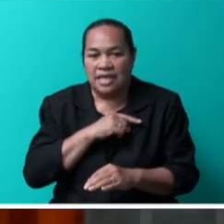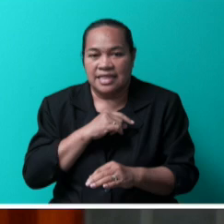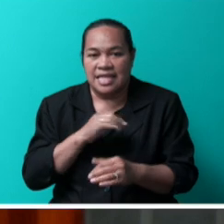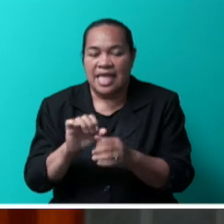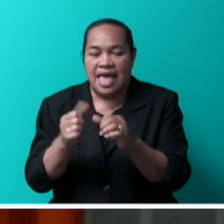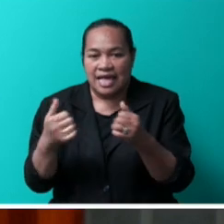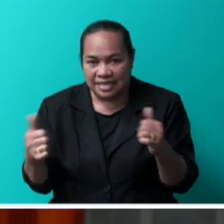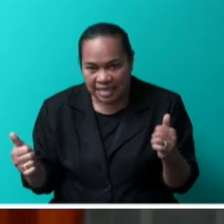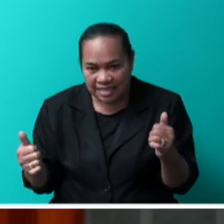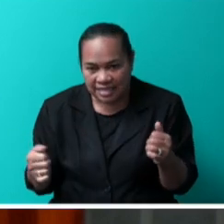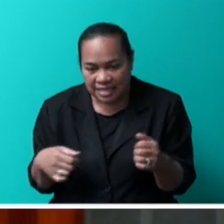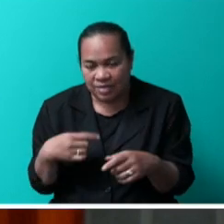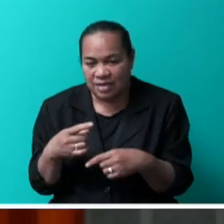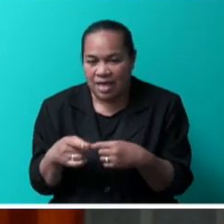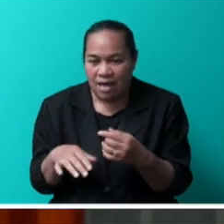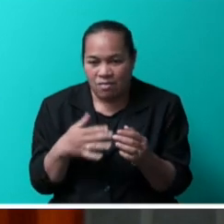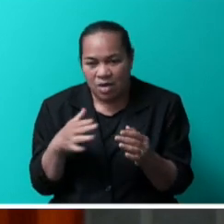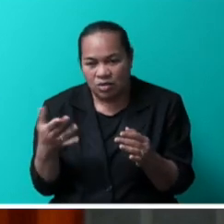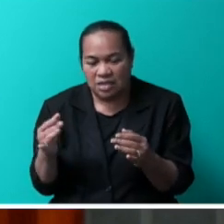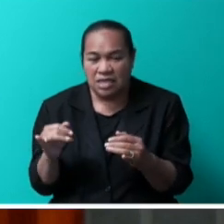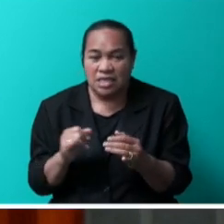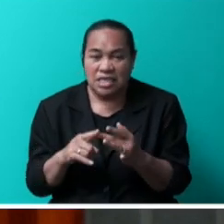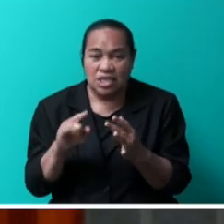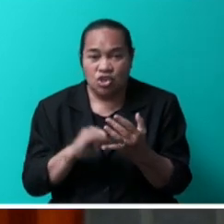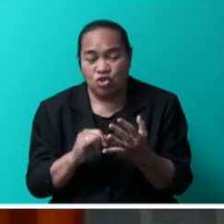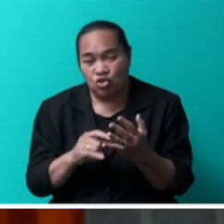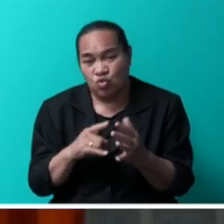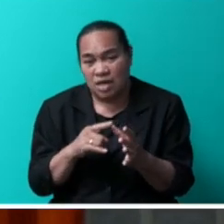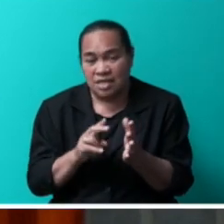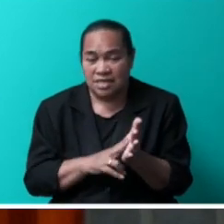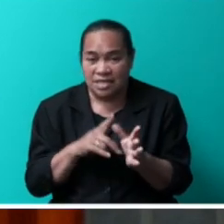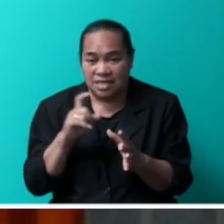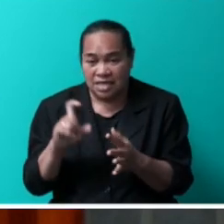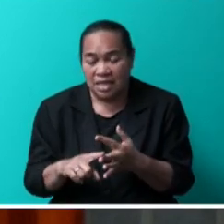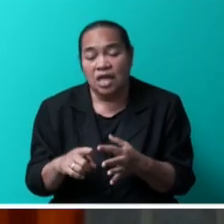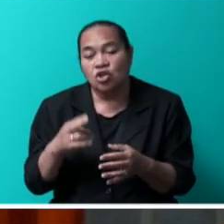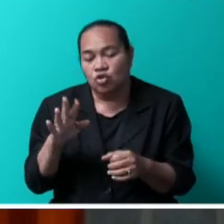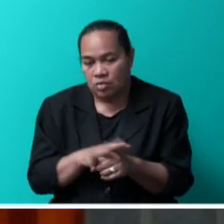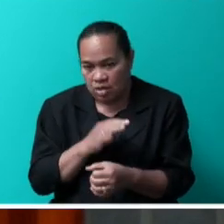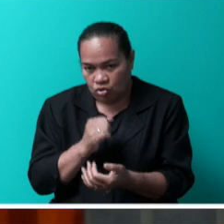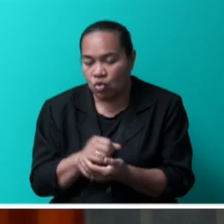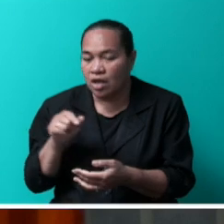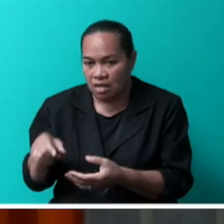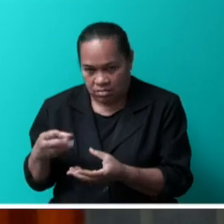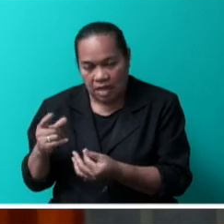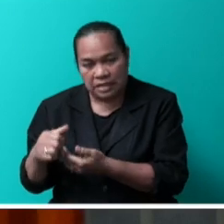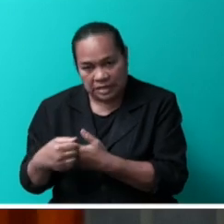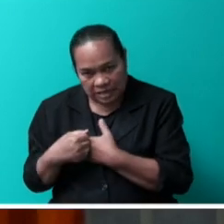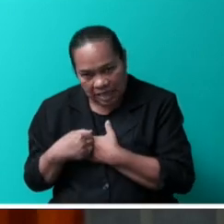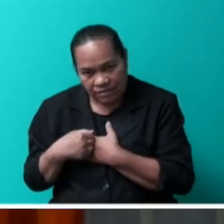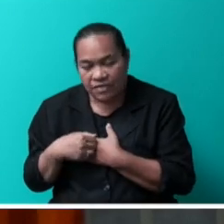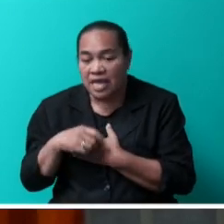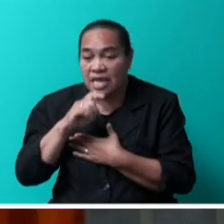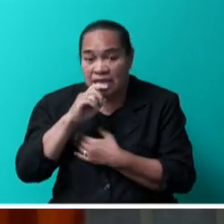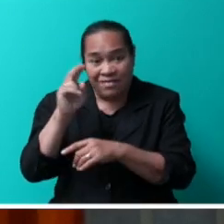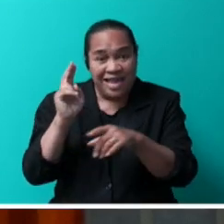a range of reputable issuers to ensure that reserves are safe and available when the